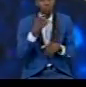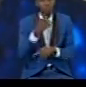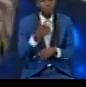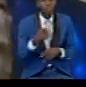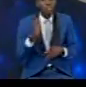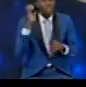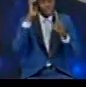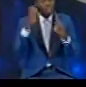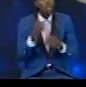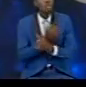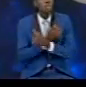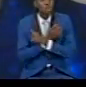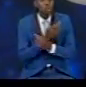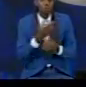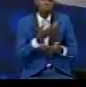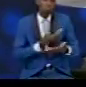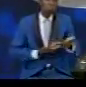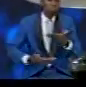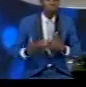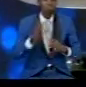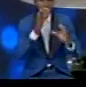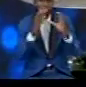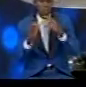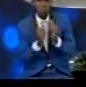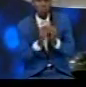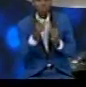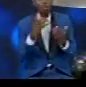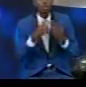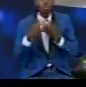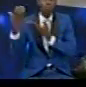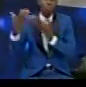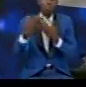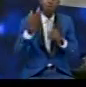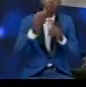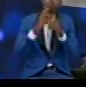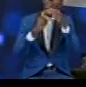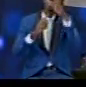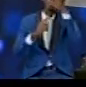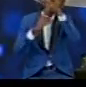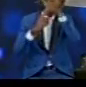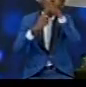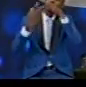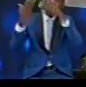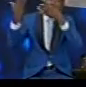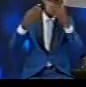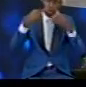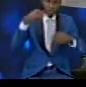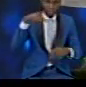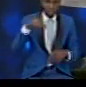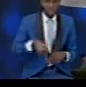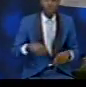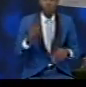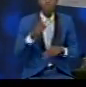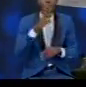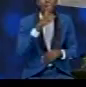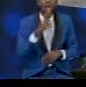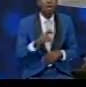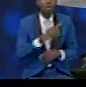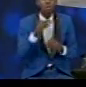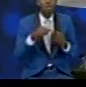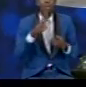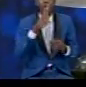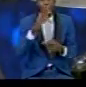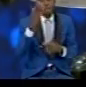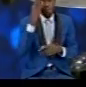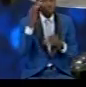always interacting with you, he wants to bring you down from the top where you are, where you identified with